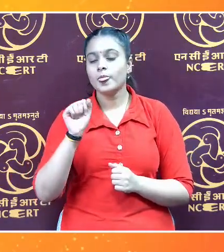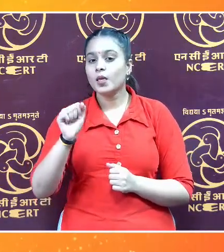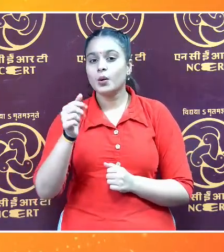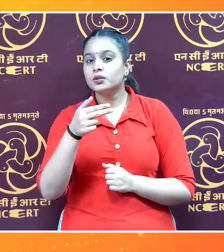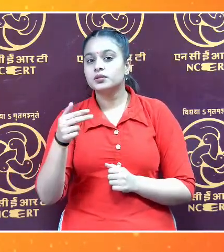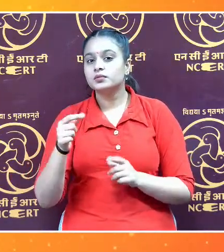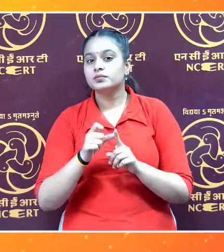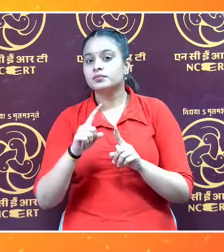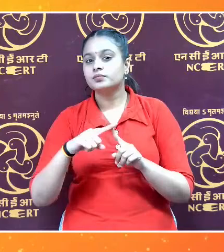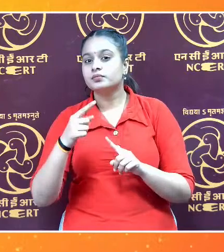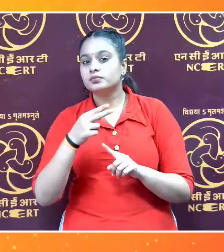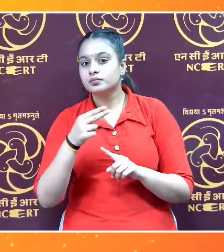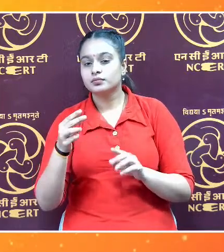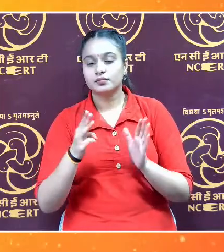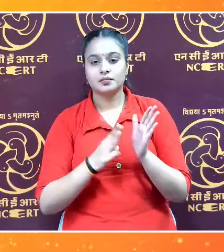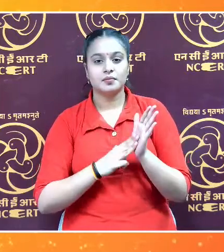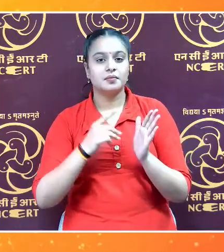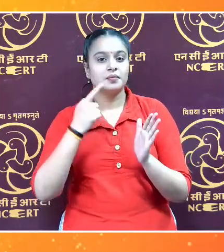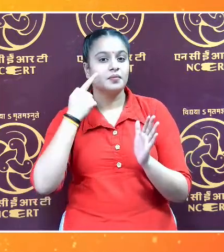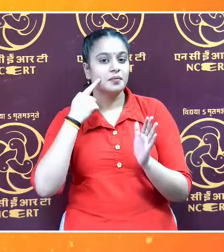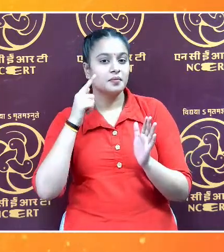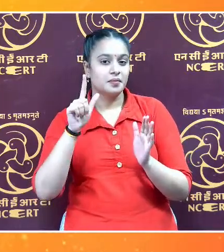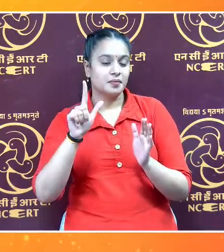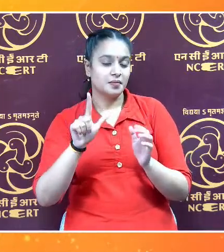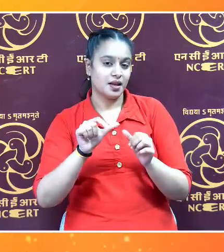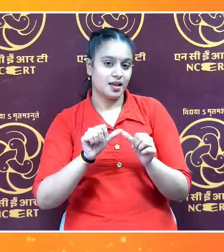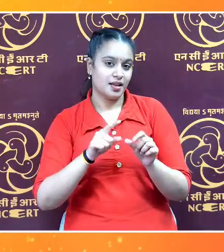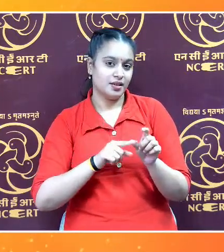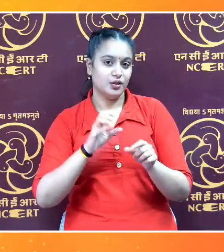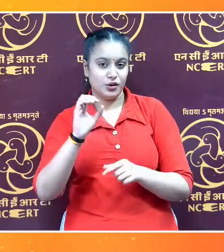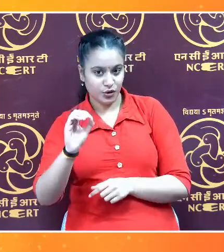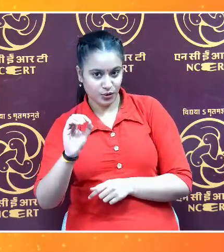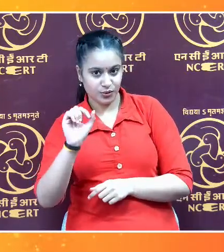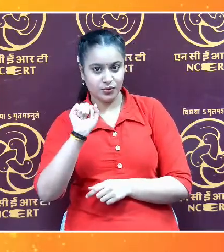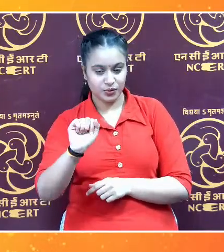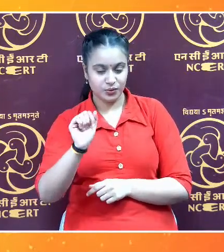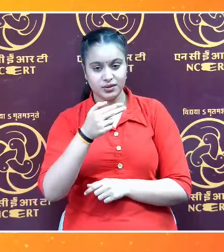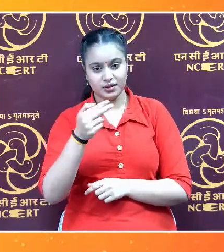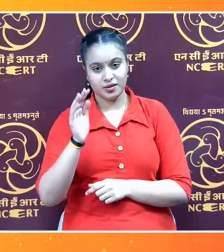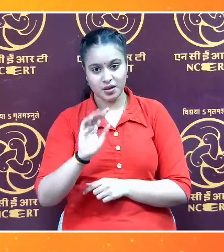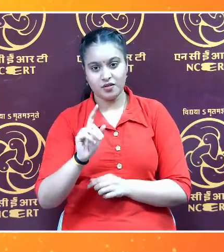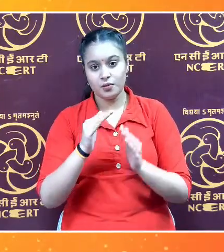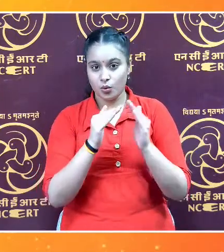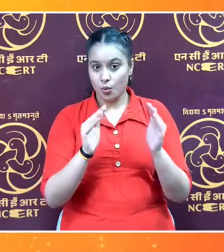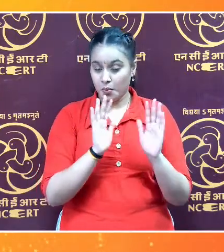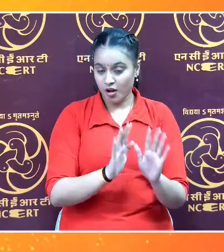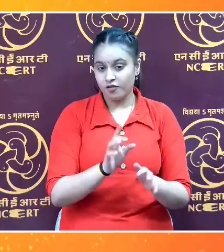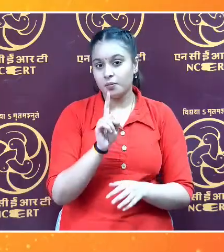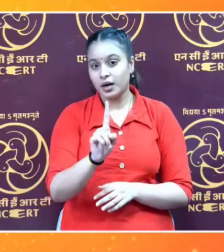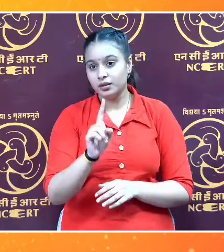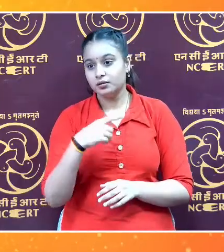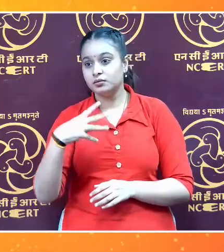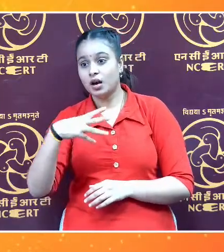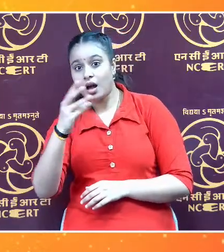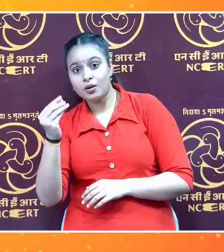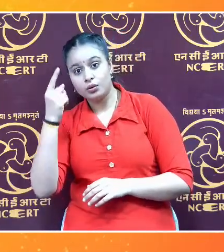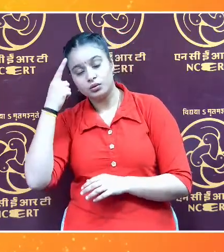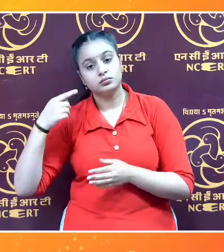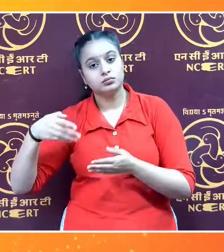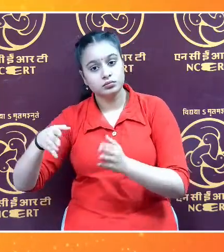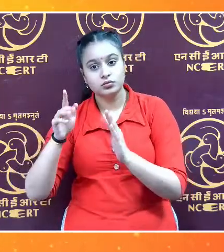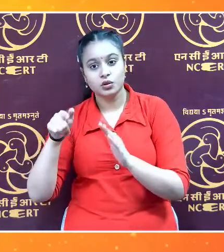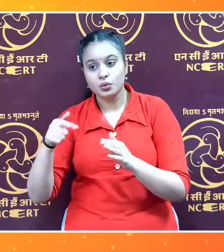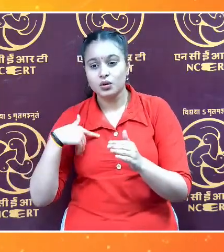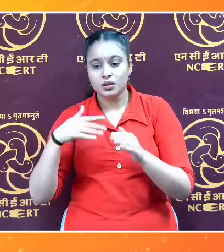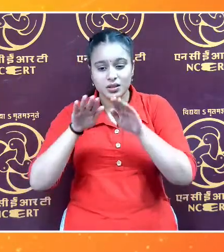the way? His name is Milo. Wow, so Milo's still has a roof on his head, but think of those who are stray dogs. Yes. They look for the